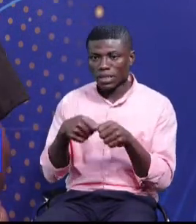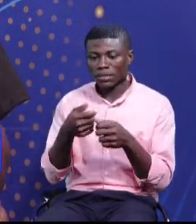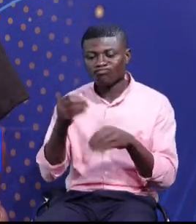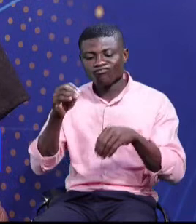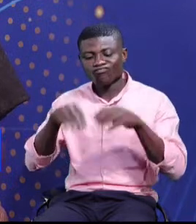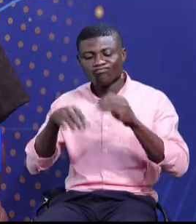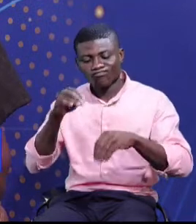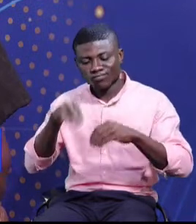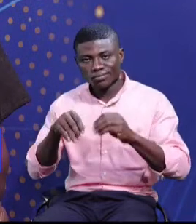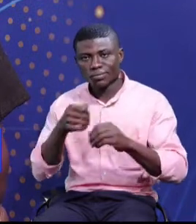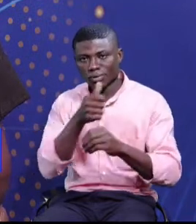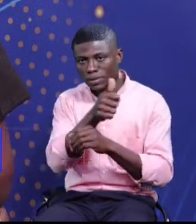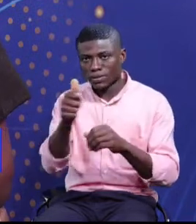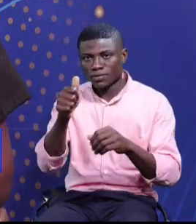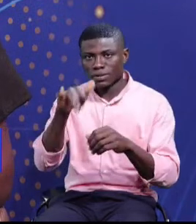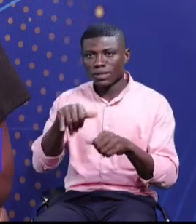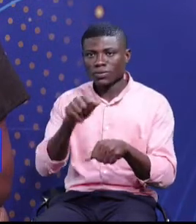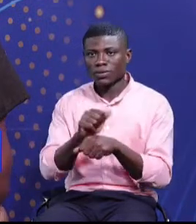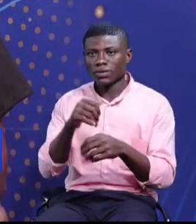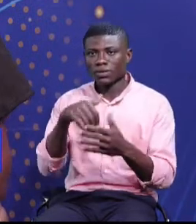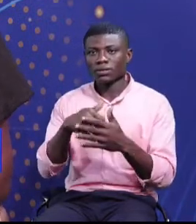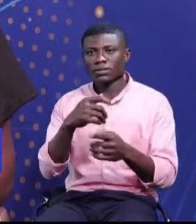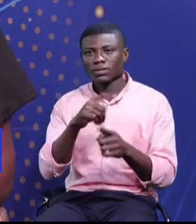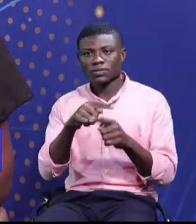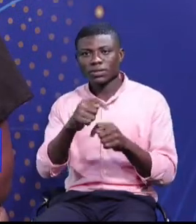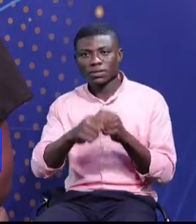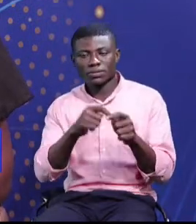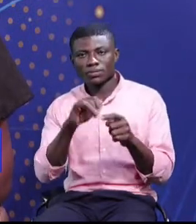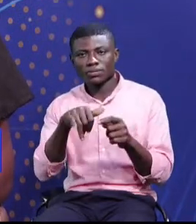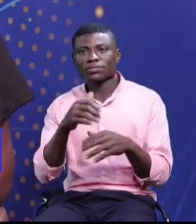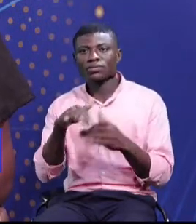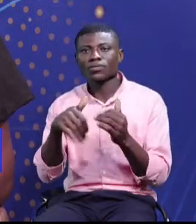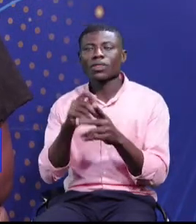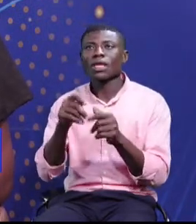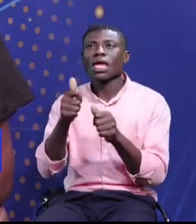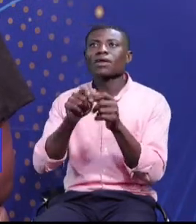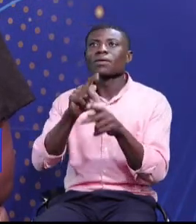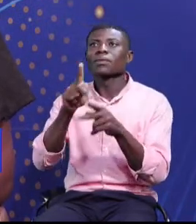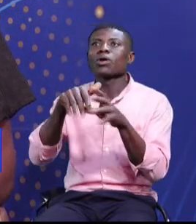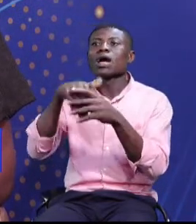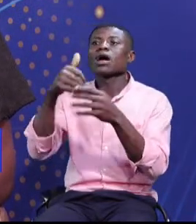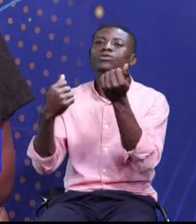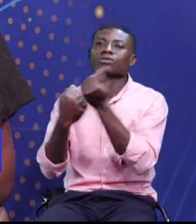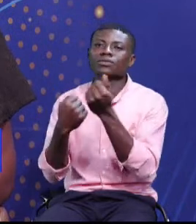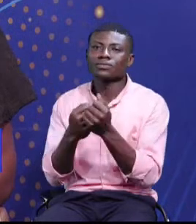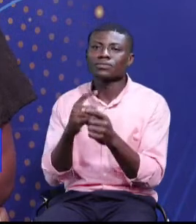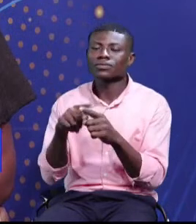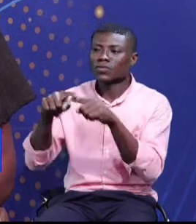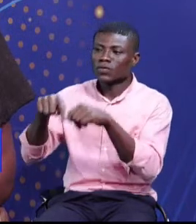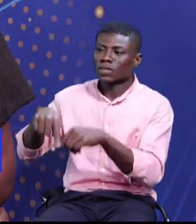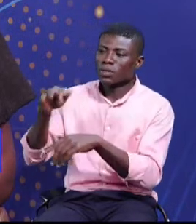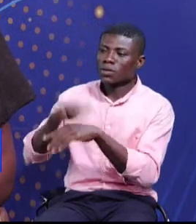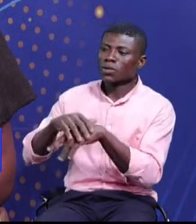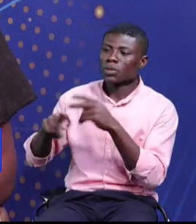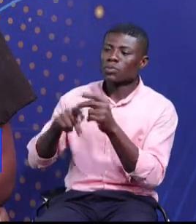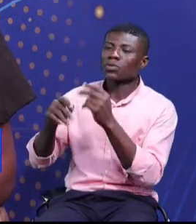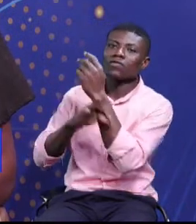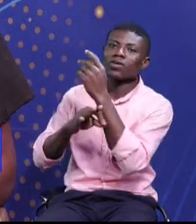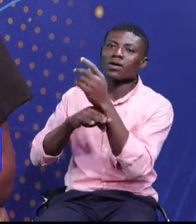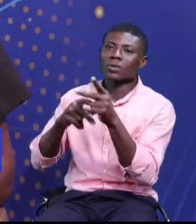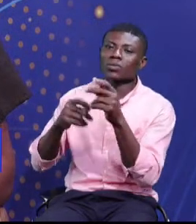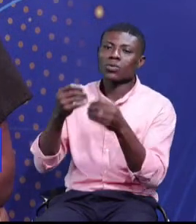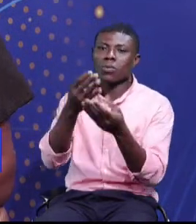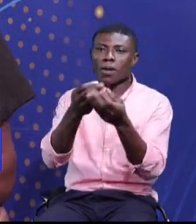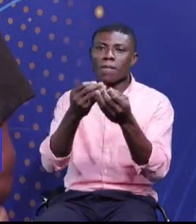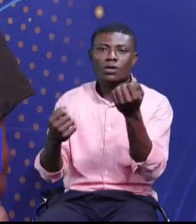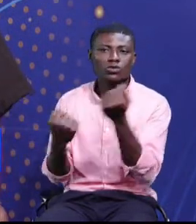more into our own types of businesses, so that it removes that one bottleneck, like we're constantly relying on outside money in order to be